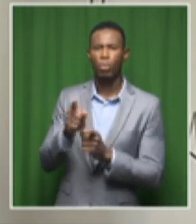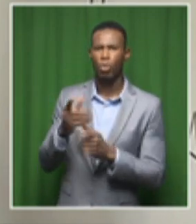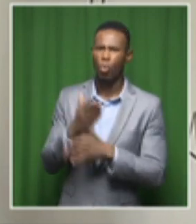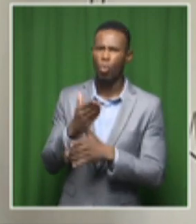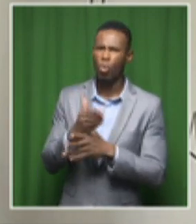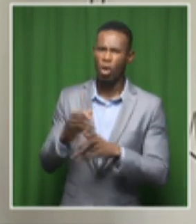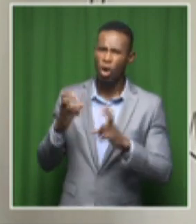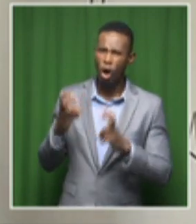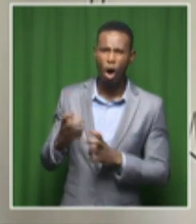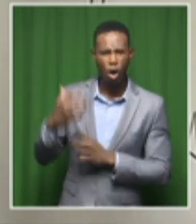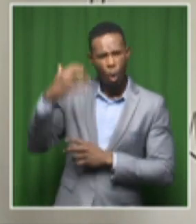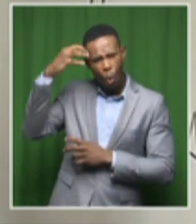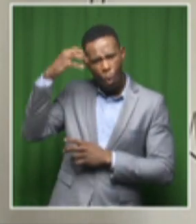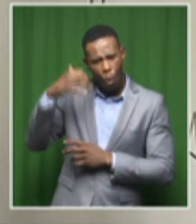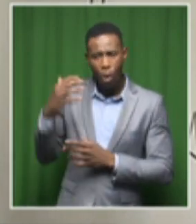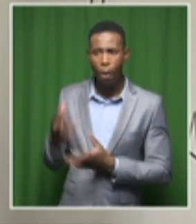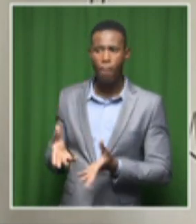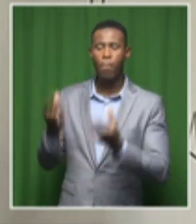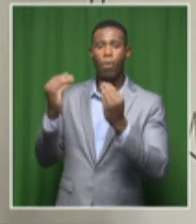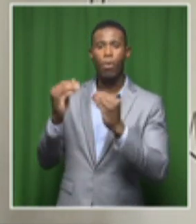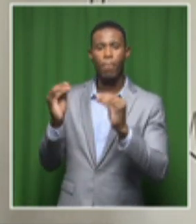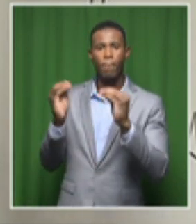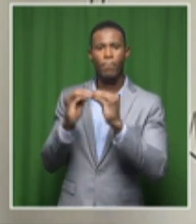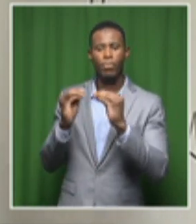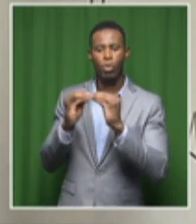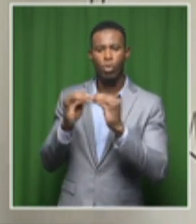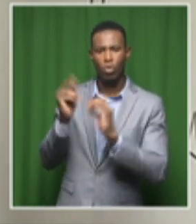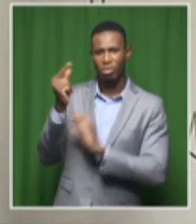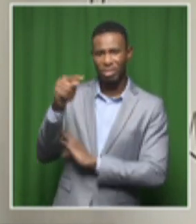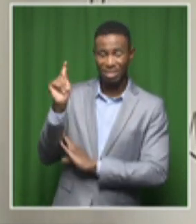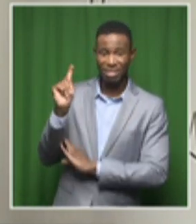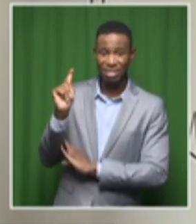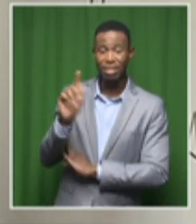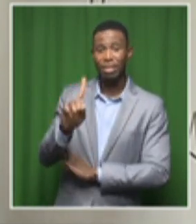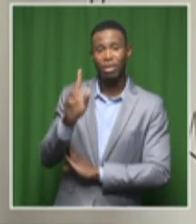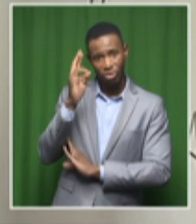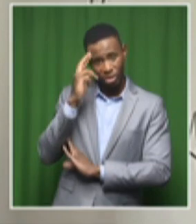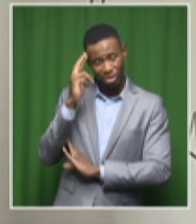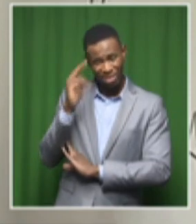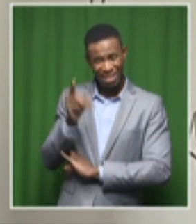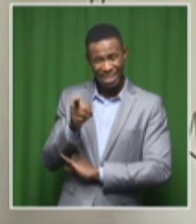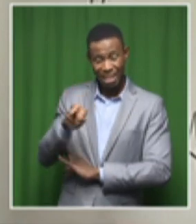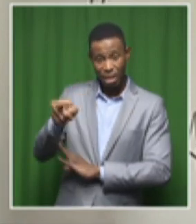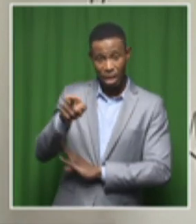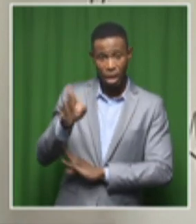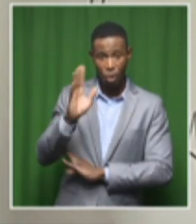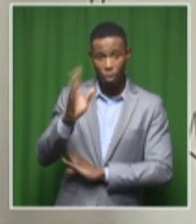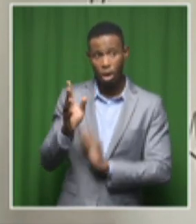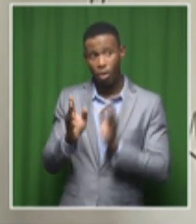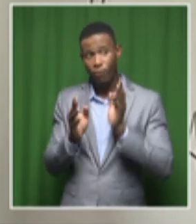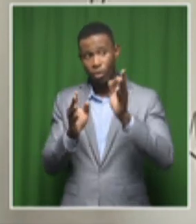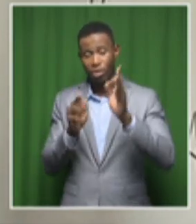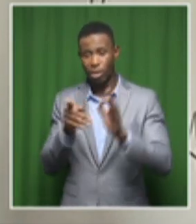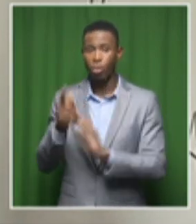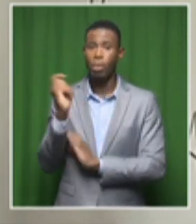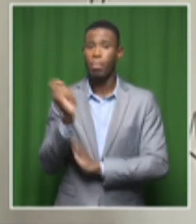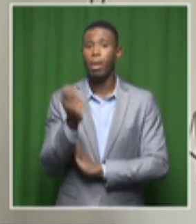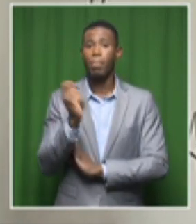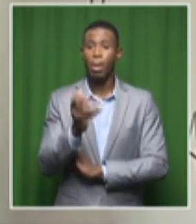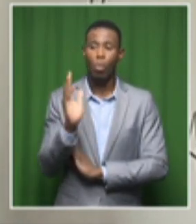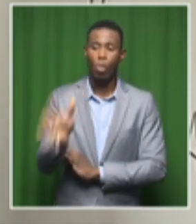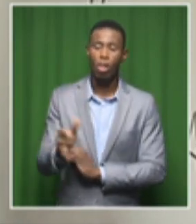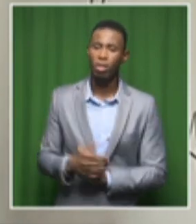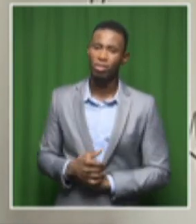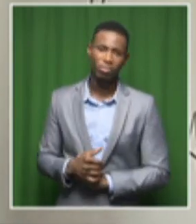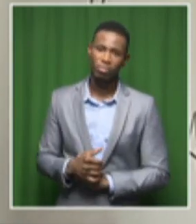blue tick authentically. But what you have to remember, they are never going to pay for it in future as well. Whereas if you didn't